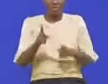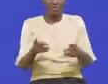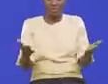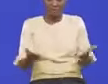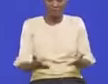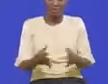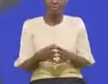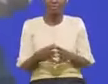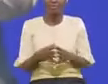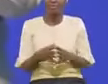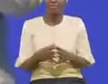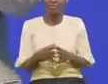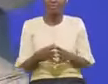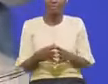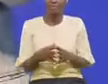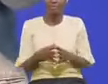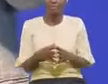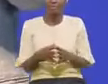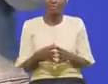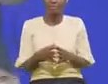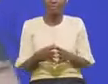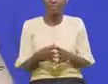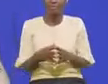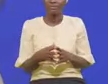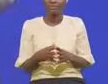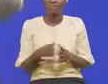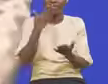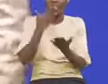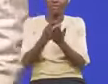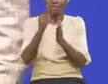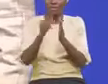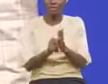na ame yiwo le fu kpem le afi.